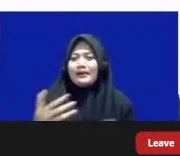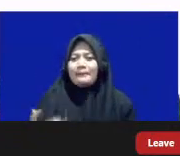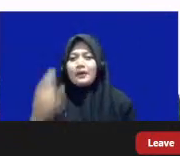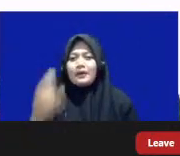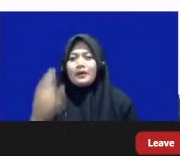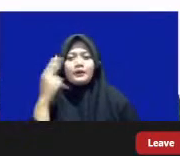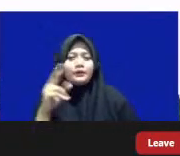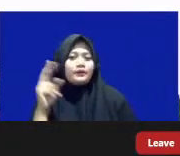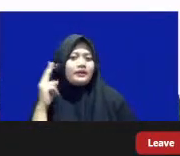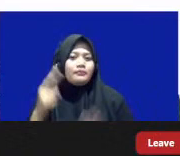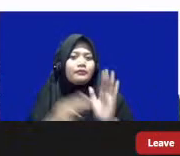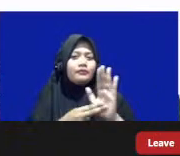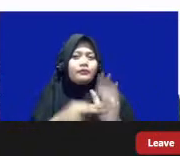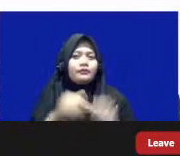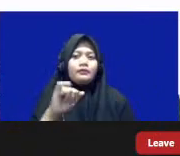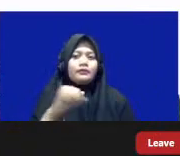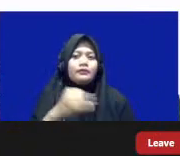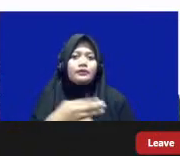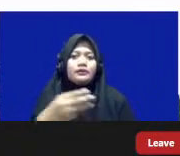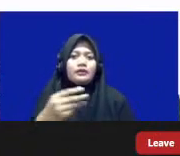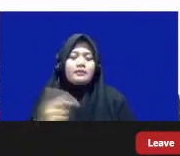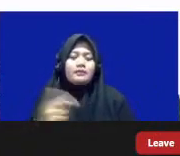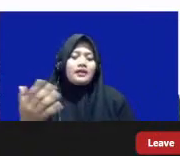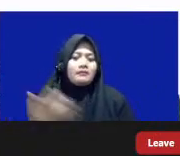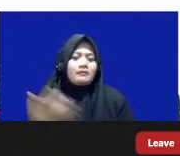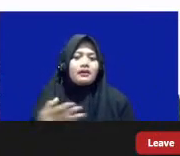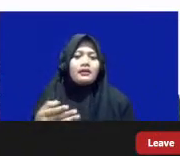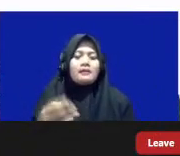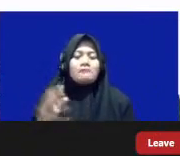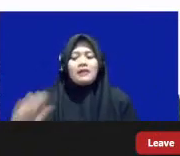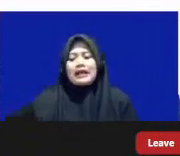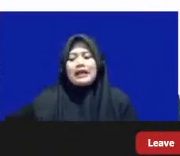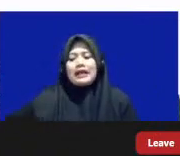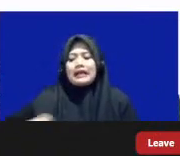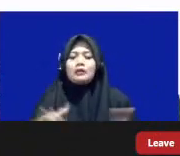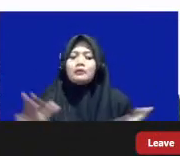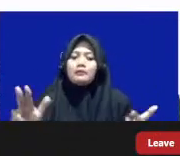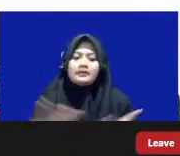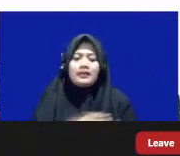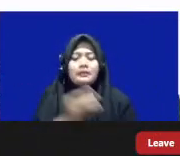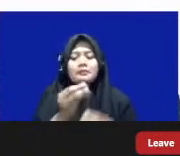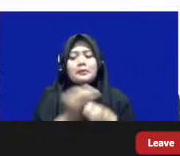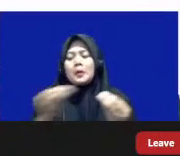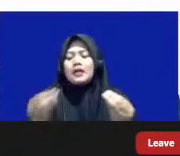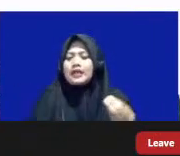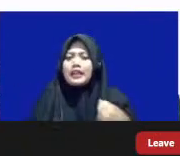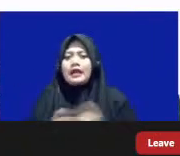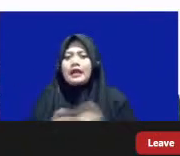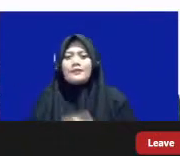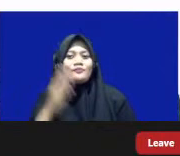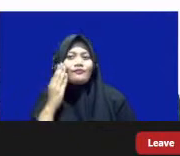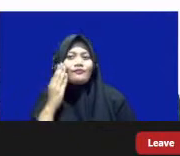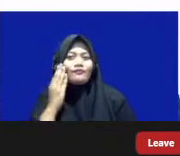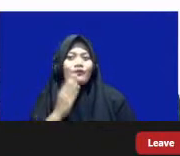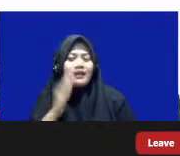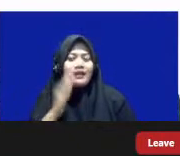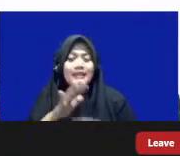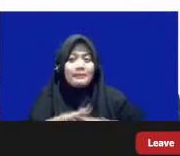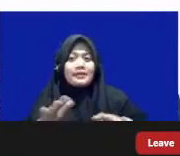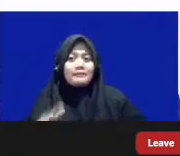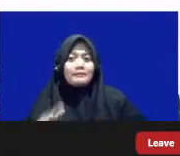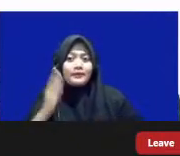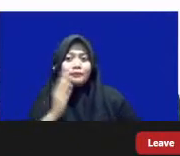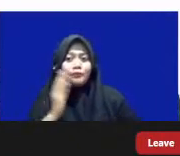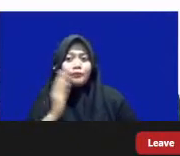Bangladesh ensures that youth and women representative can be accepted and get along with the older generation?